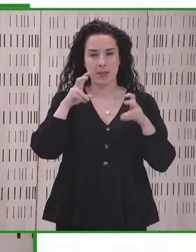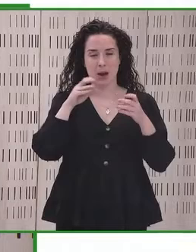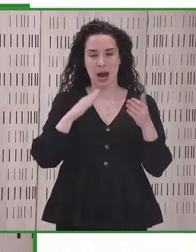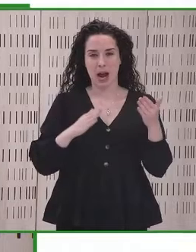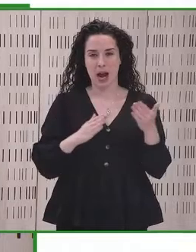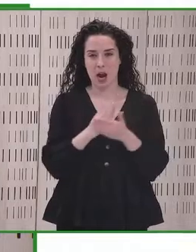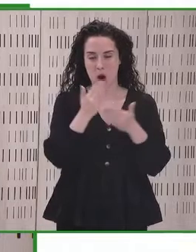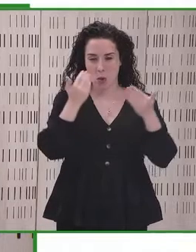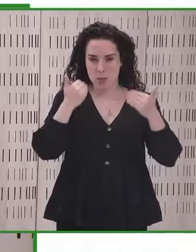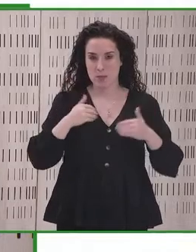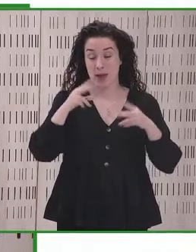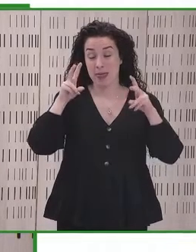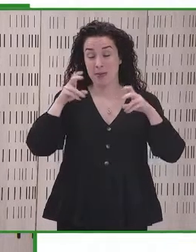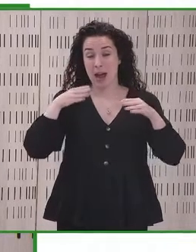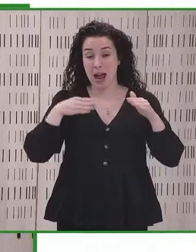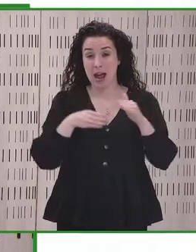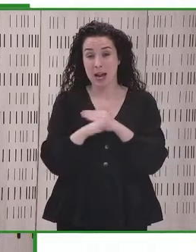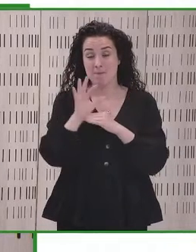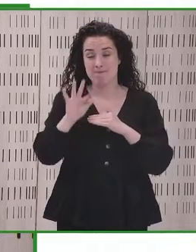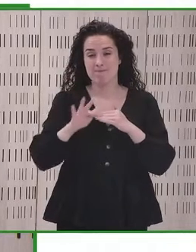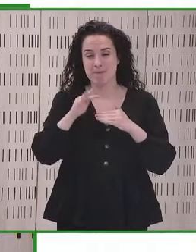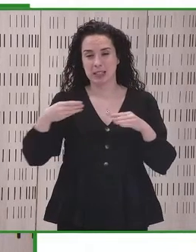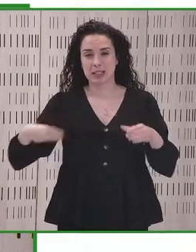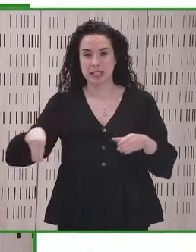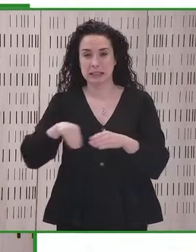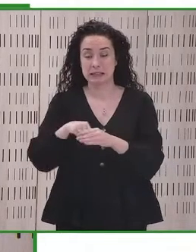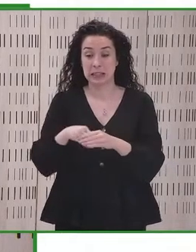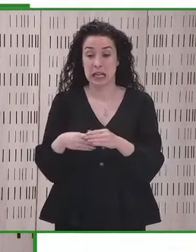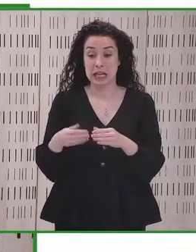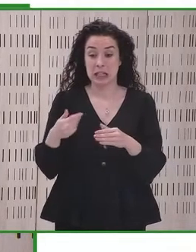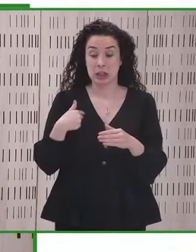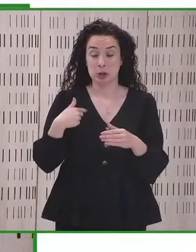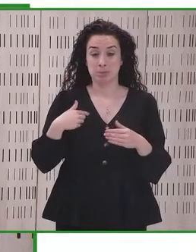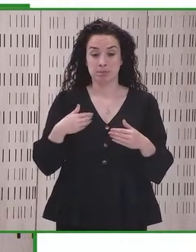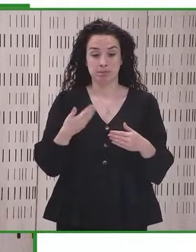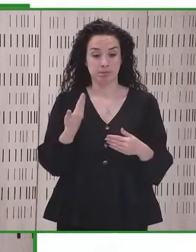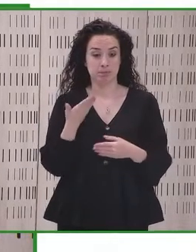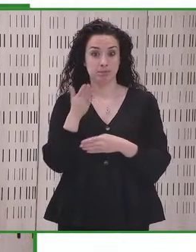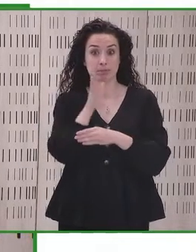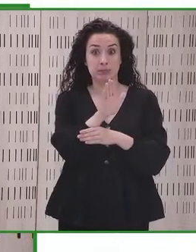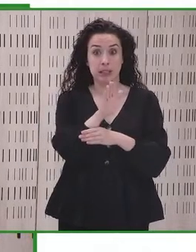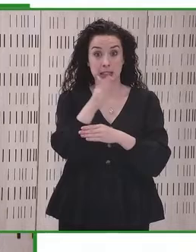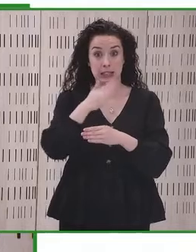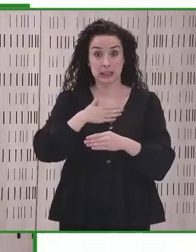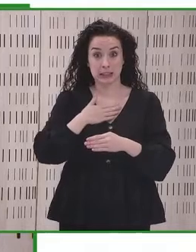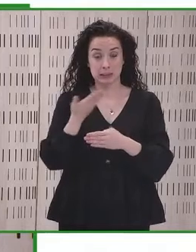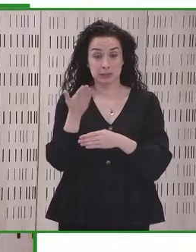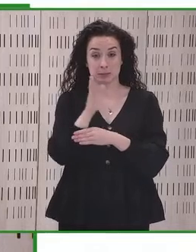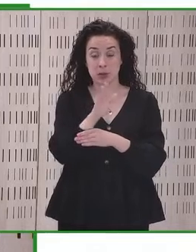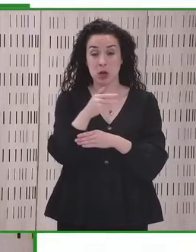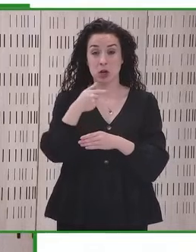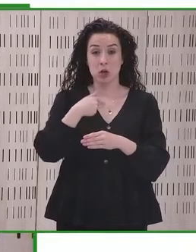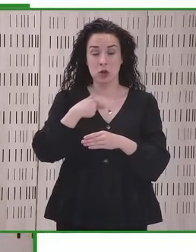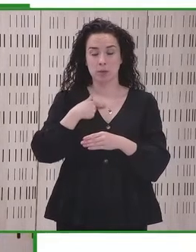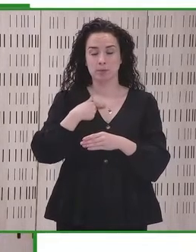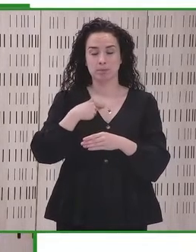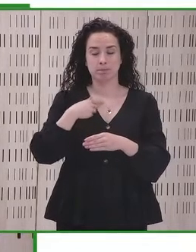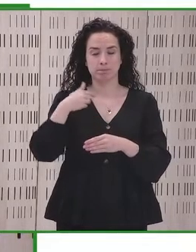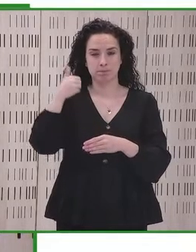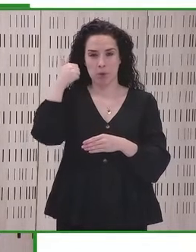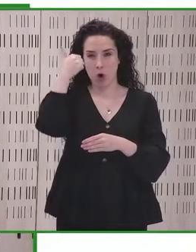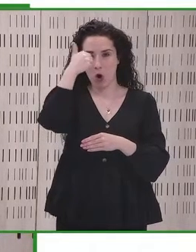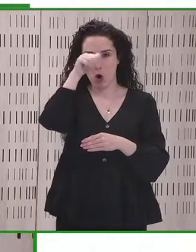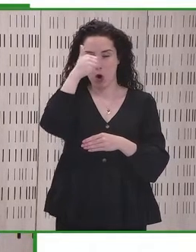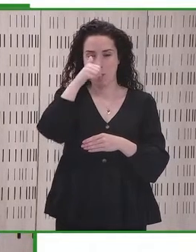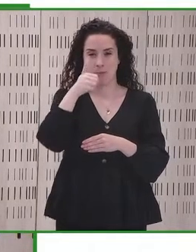accessibility, and inclusion. Before I start, let me introduce myself. I'm a white male in my